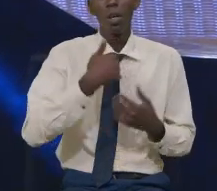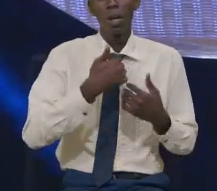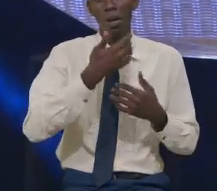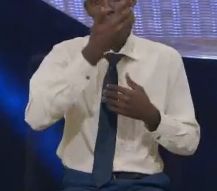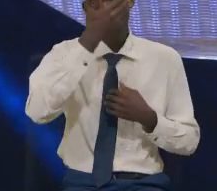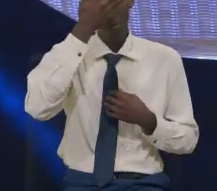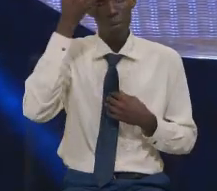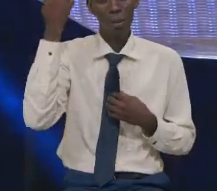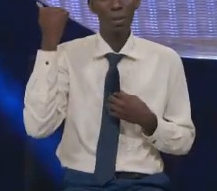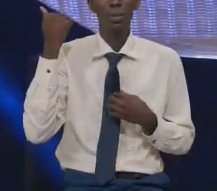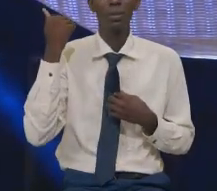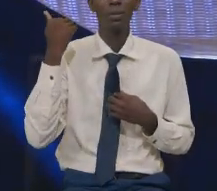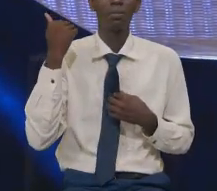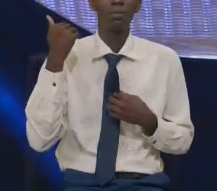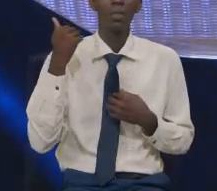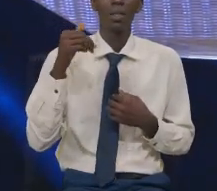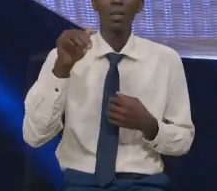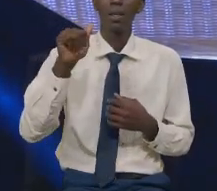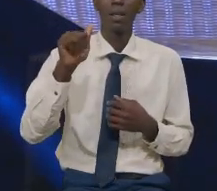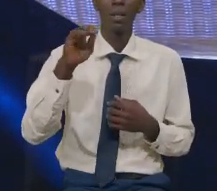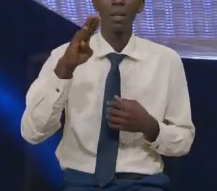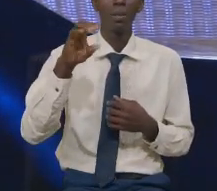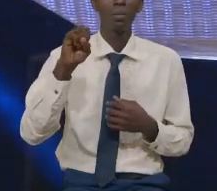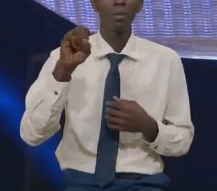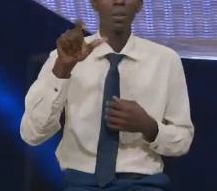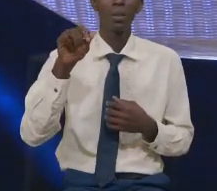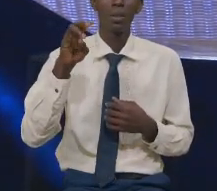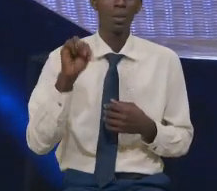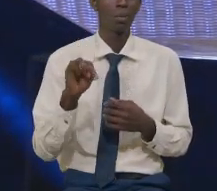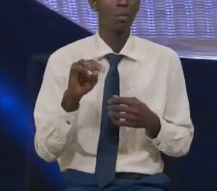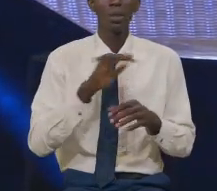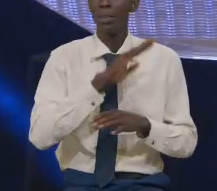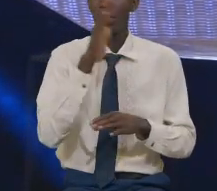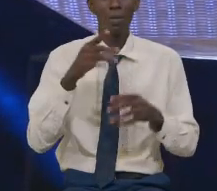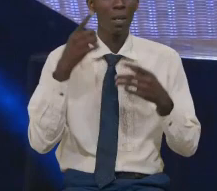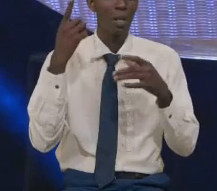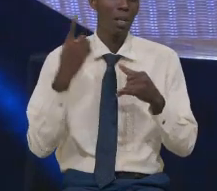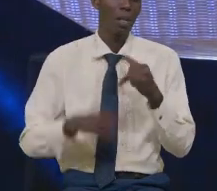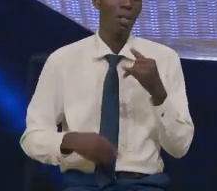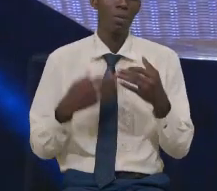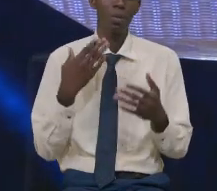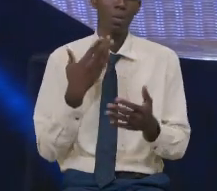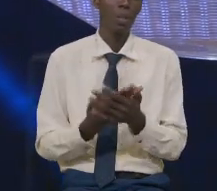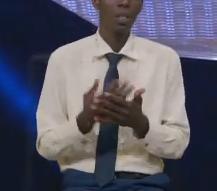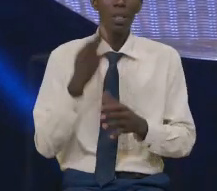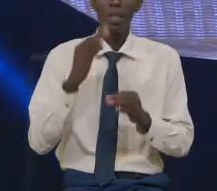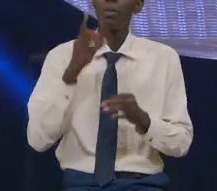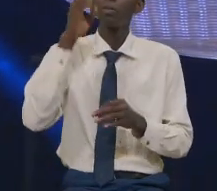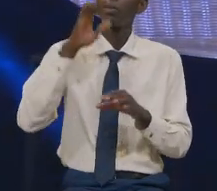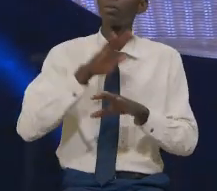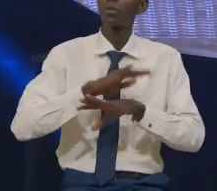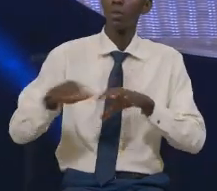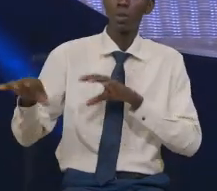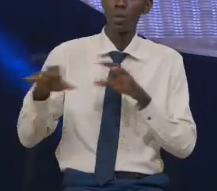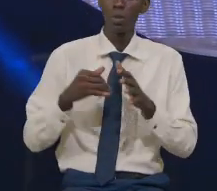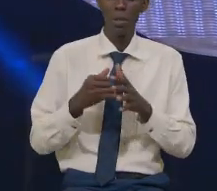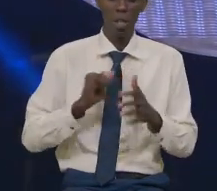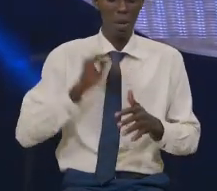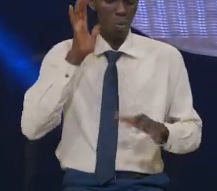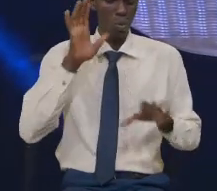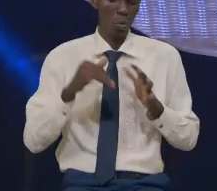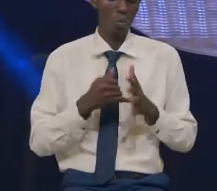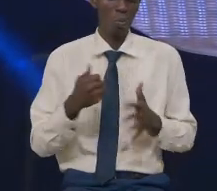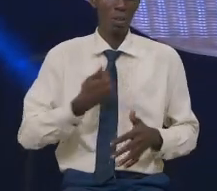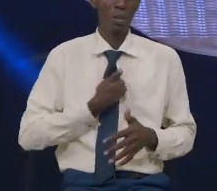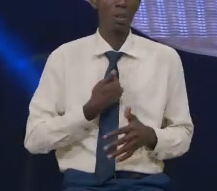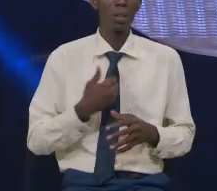forgotten Absalom. It doesn't end well. If God doesn't do it, I'll do it. If